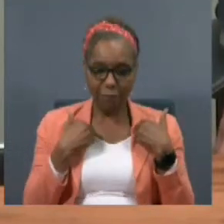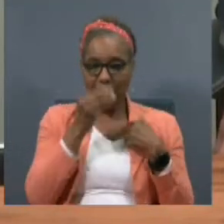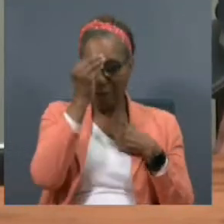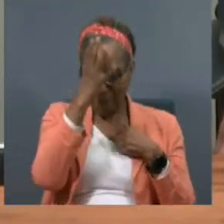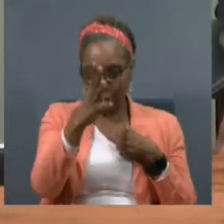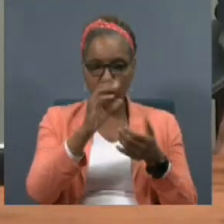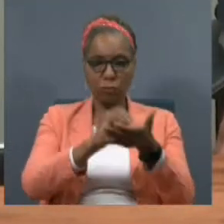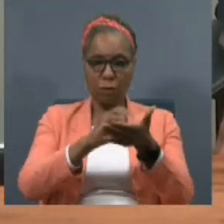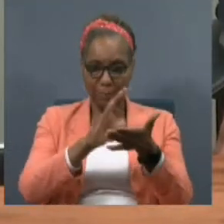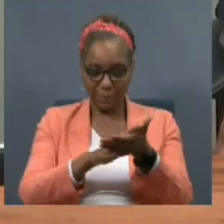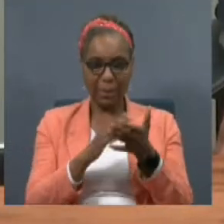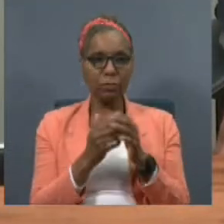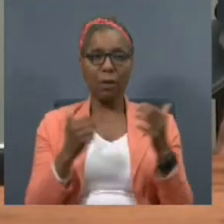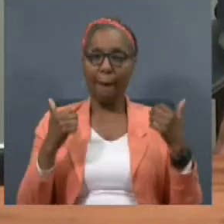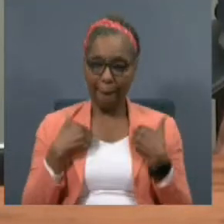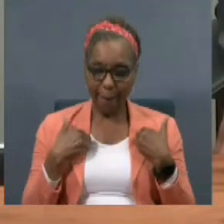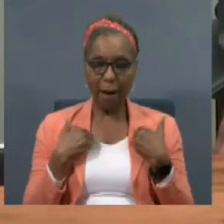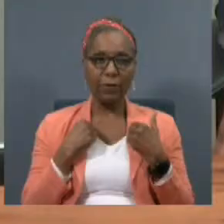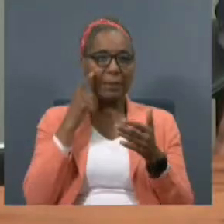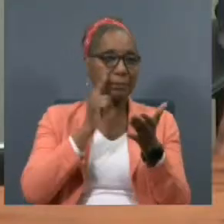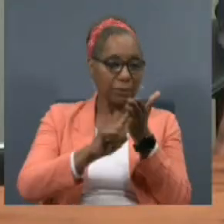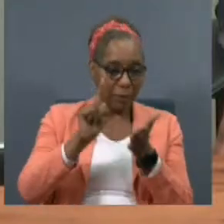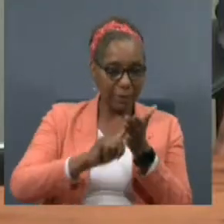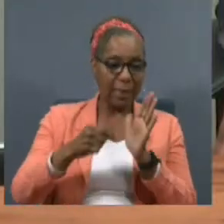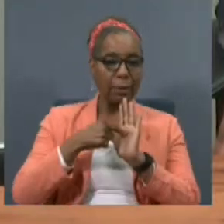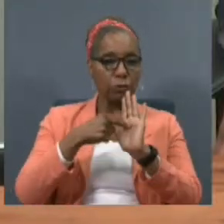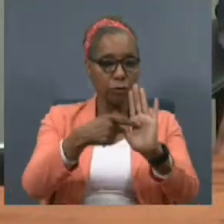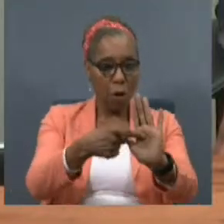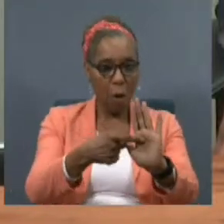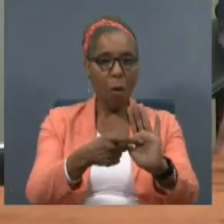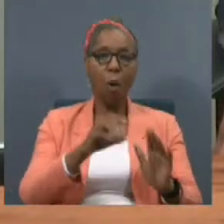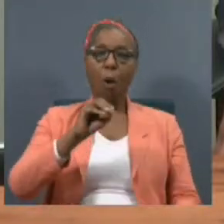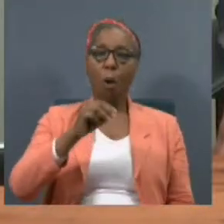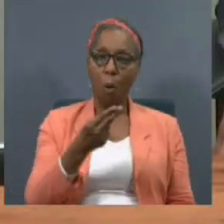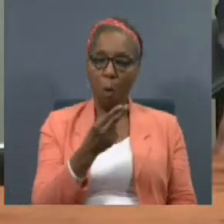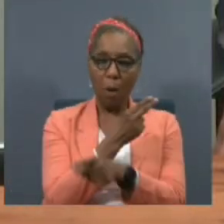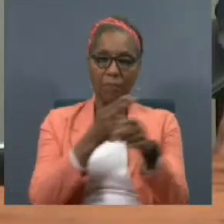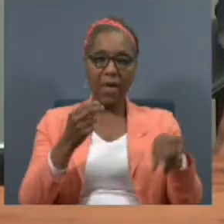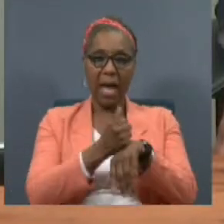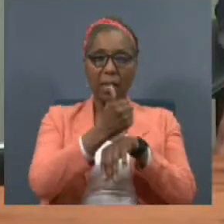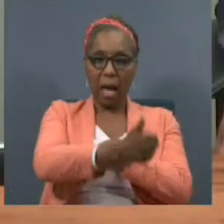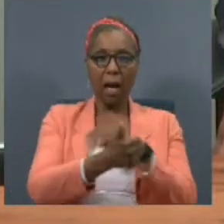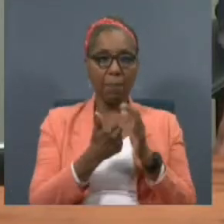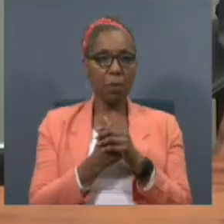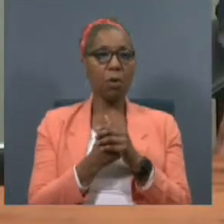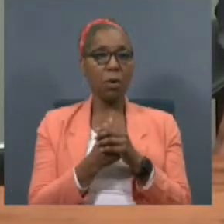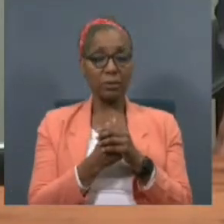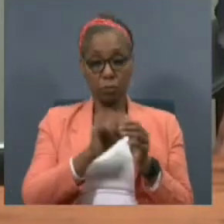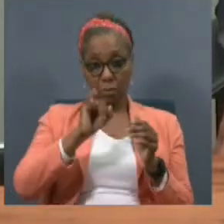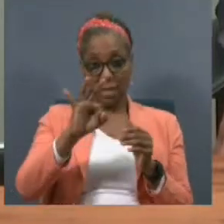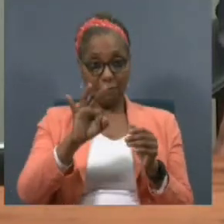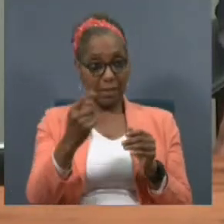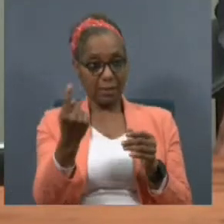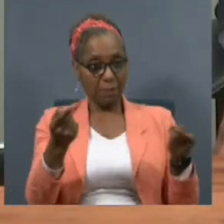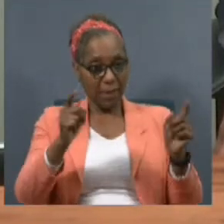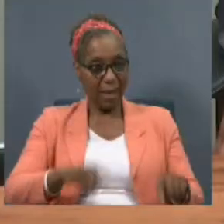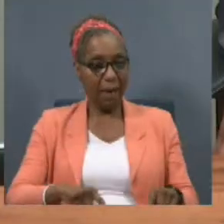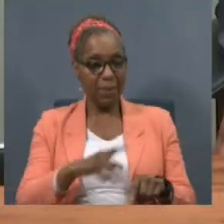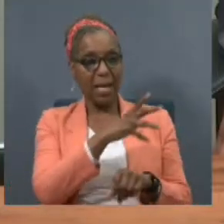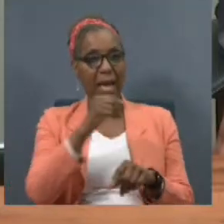is documentation, and there is studies have been shown and saying, oh, they were liable. So now if something has been done